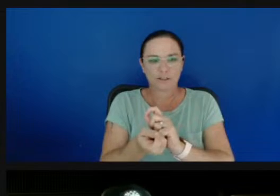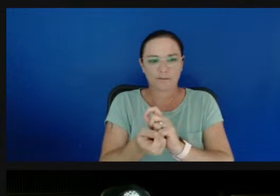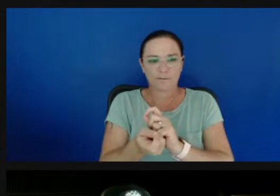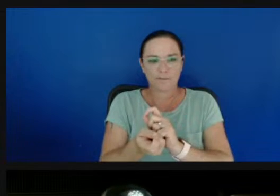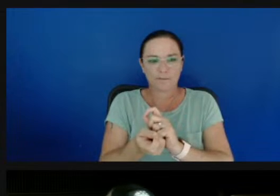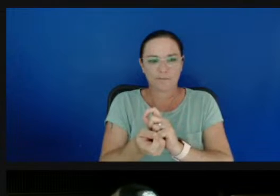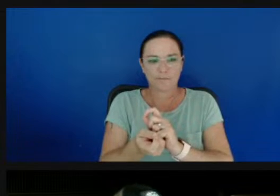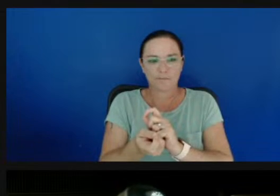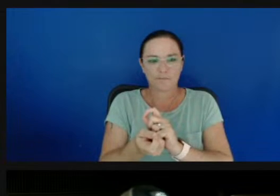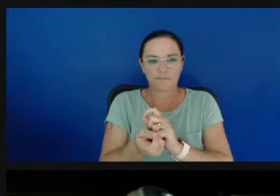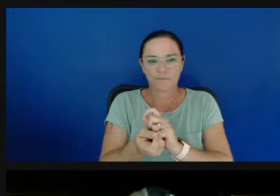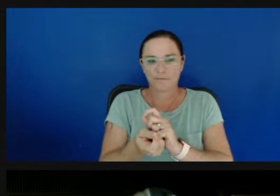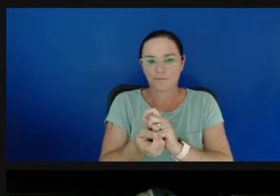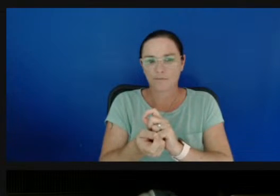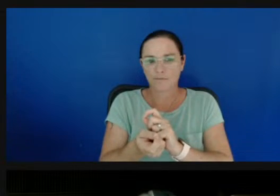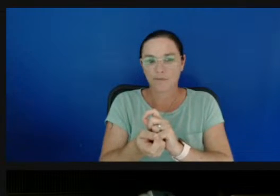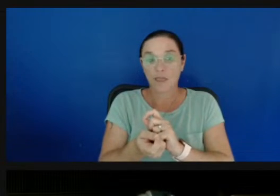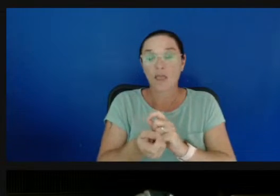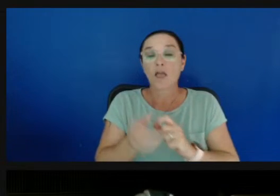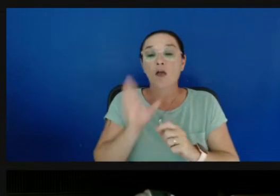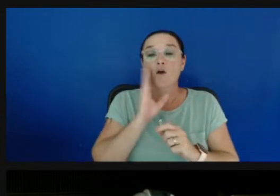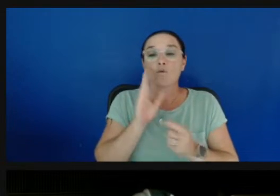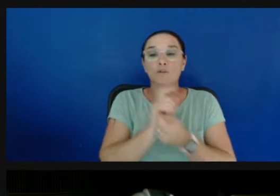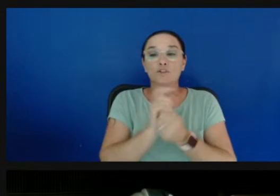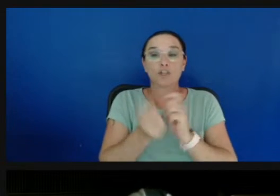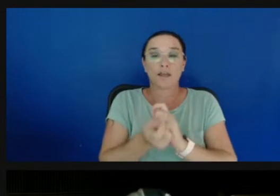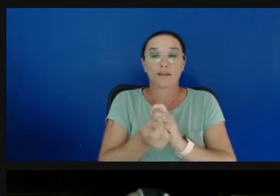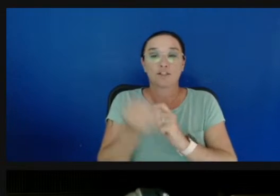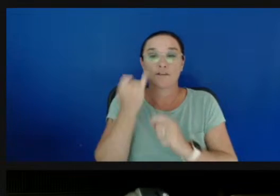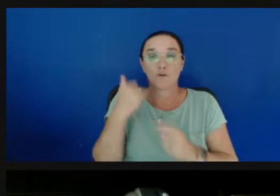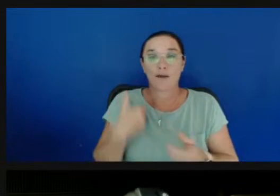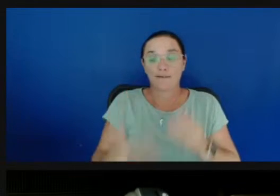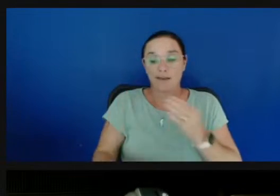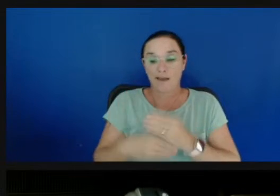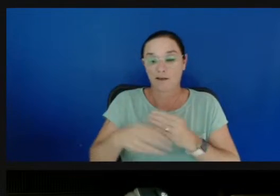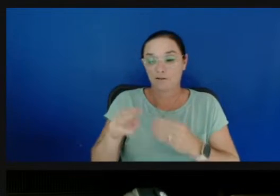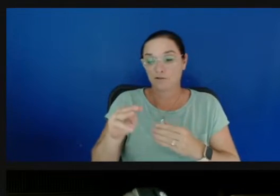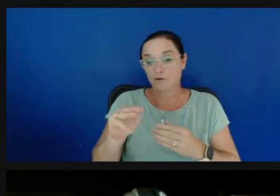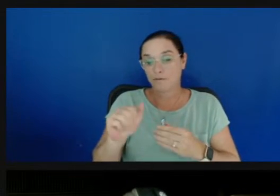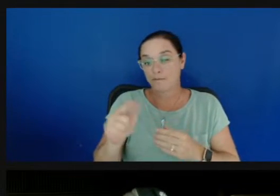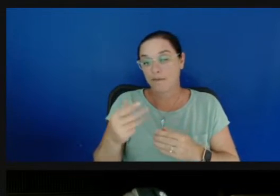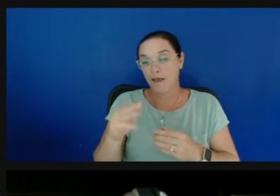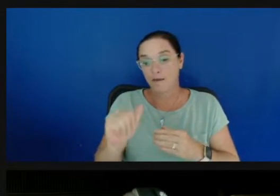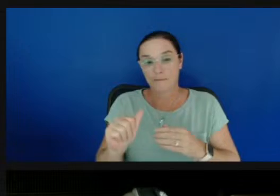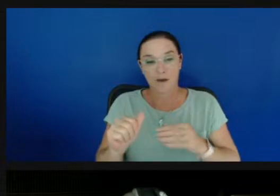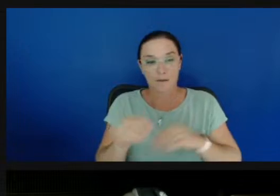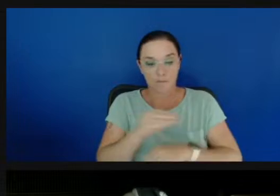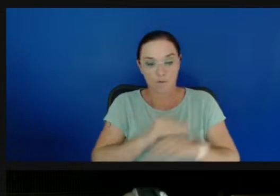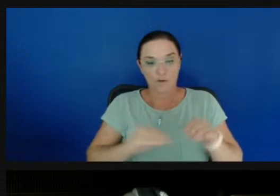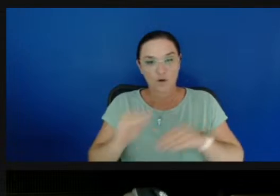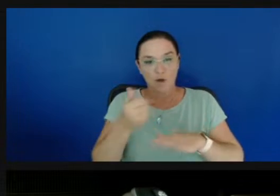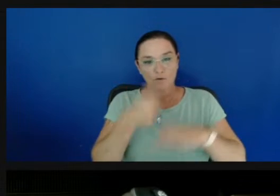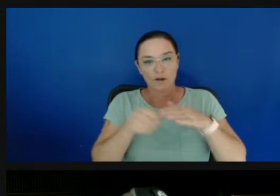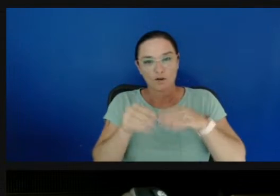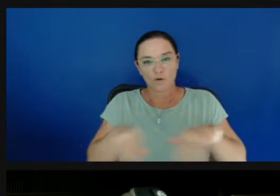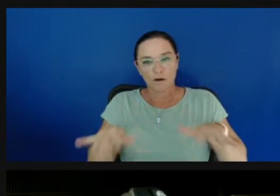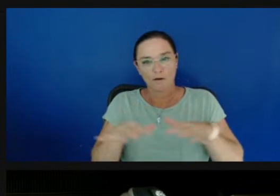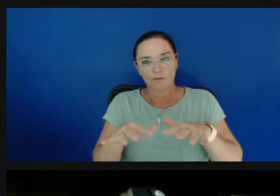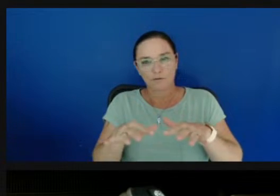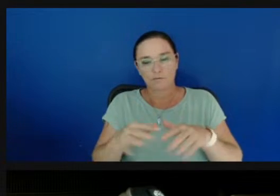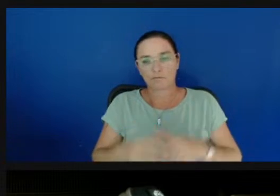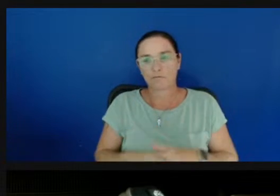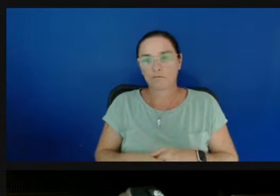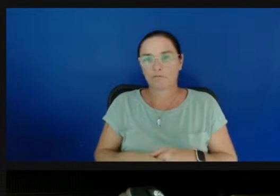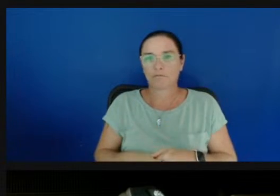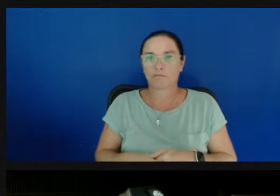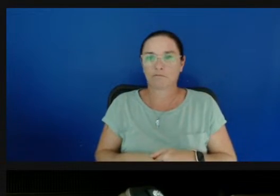in a location if you have extra magma underground or less magma underground to change the amount of material, which then is influencing the pull of